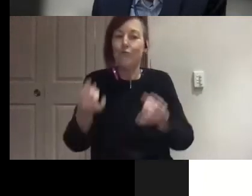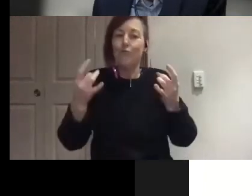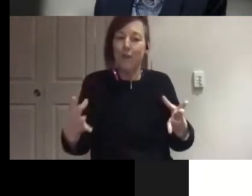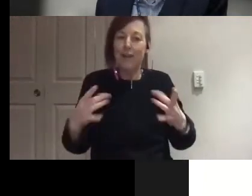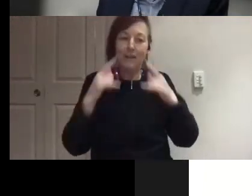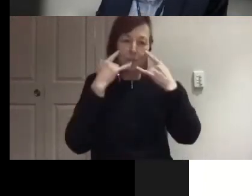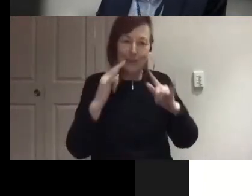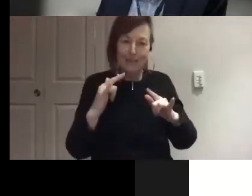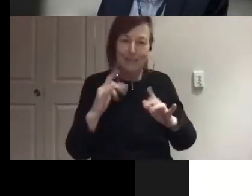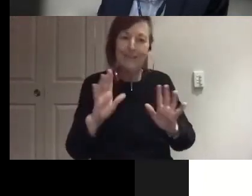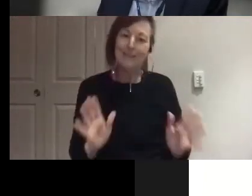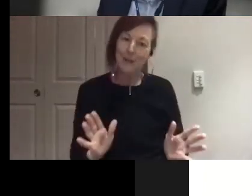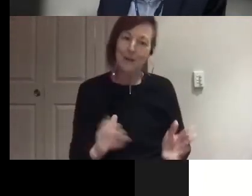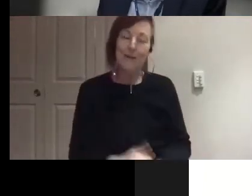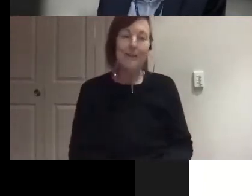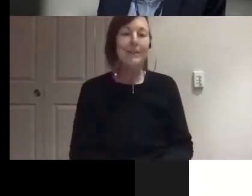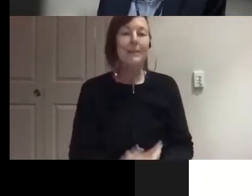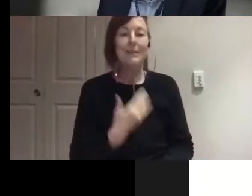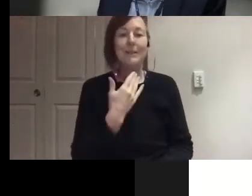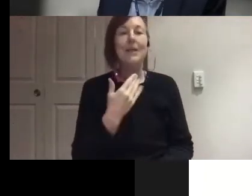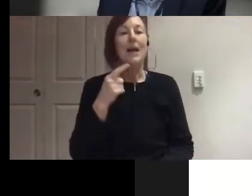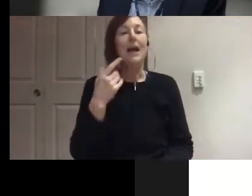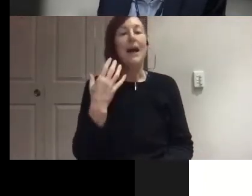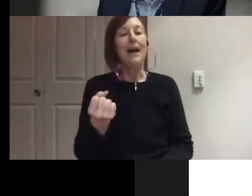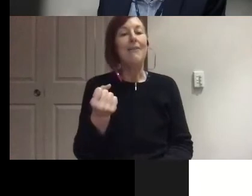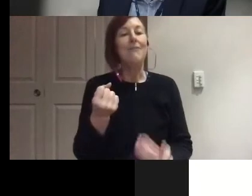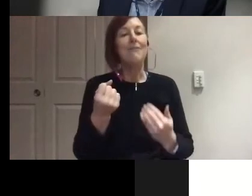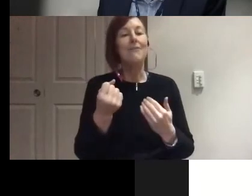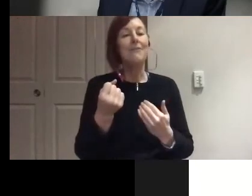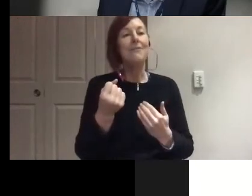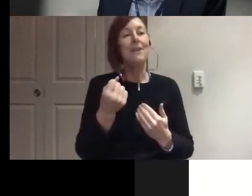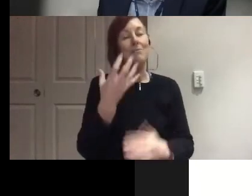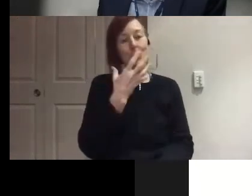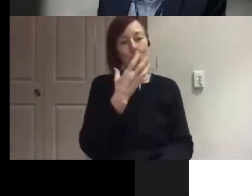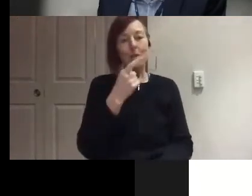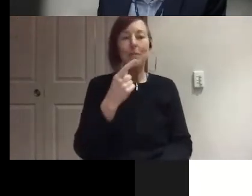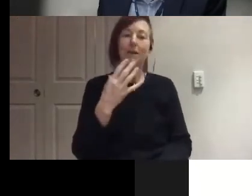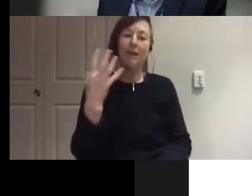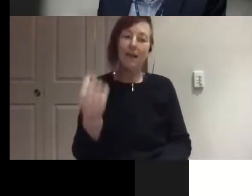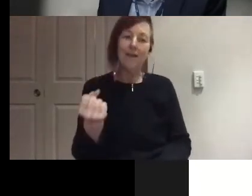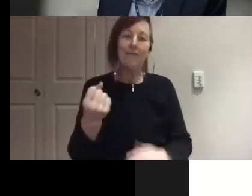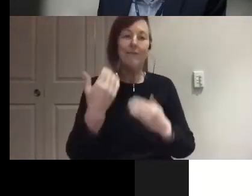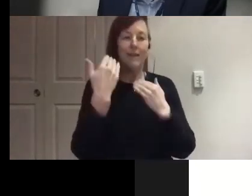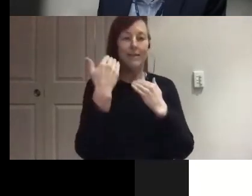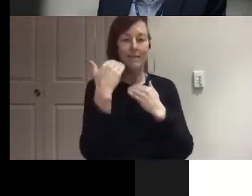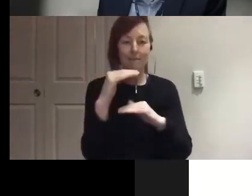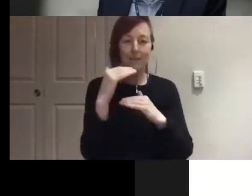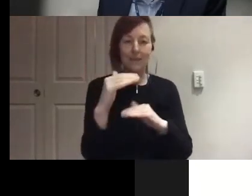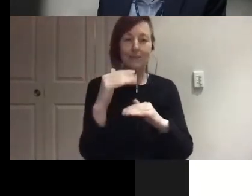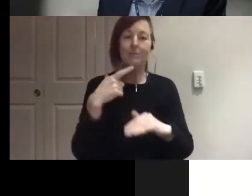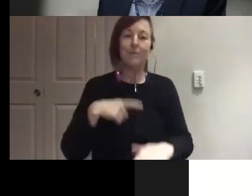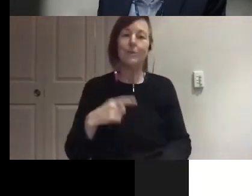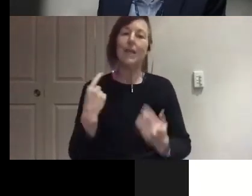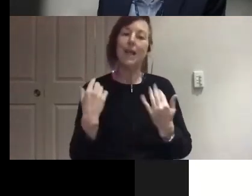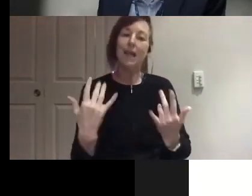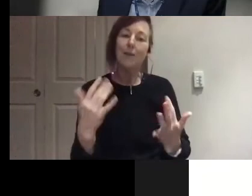earlier, we've been severely limited in terms of what staff we can dedicate to the testing effort because a number